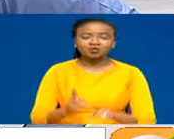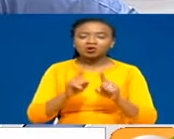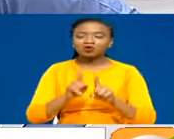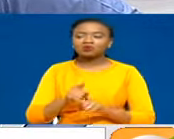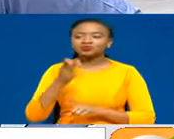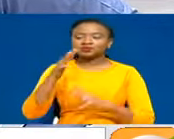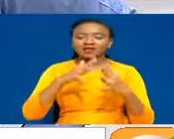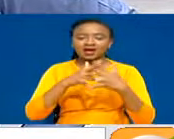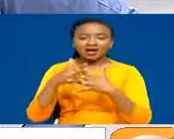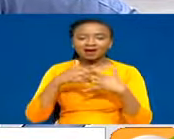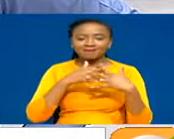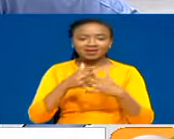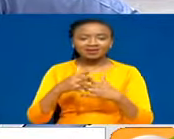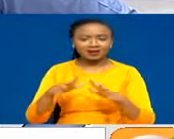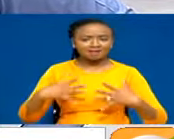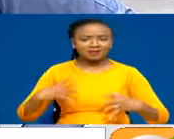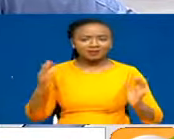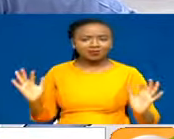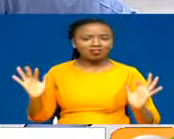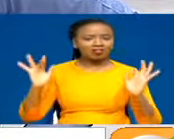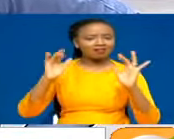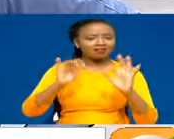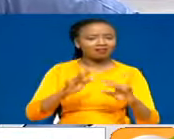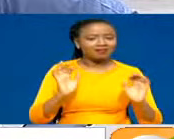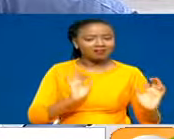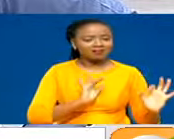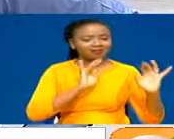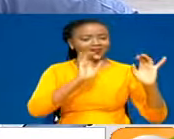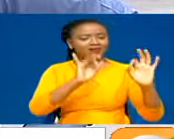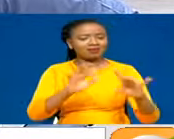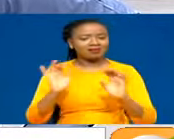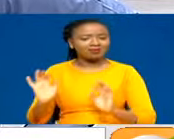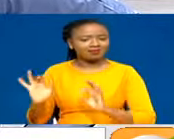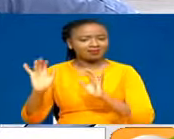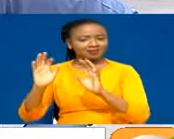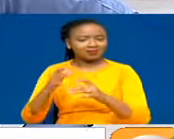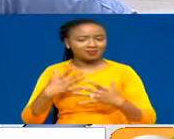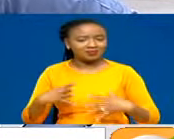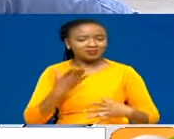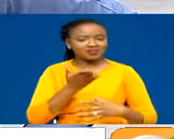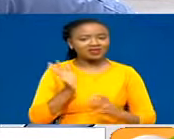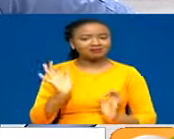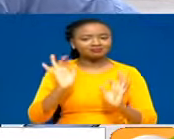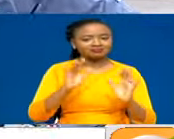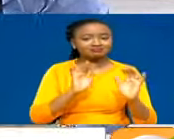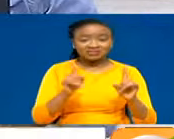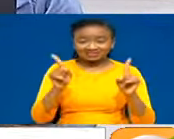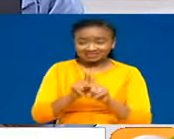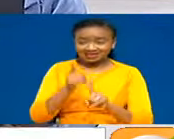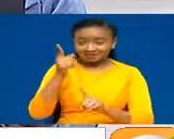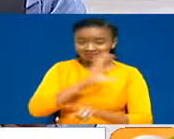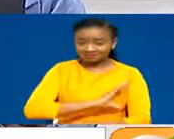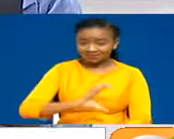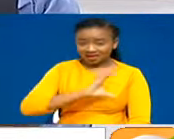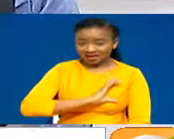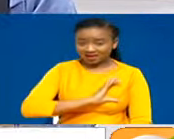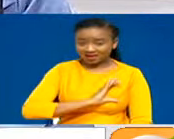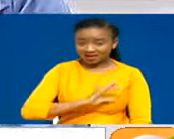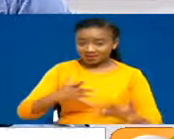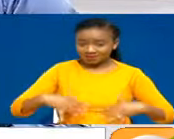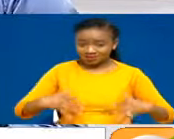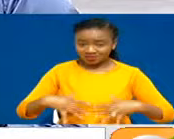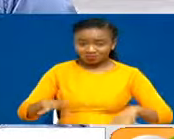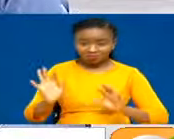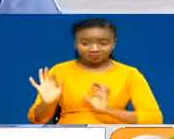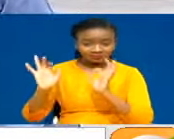America, the crowds are coming back to the baseball stadium, the basketball courts, they're coming back. Mm-hmm. Is that the same in Canada? Are the crowds coming? Are they